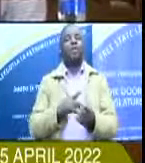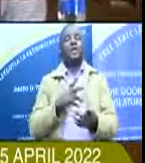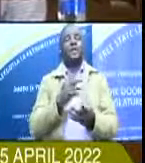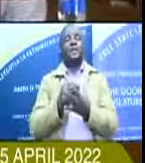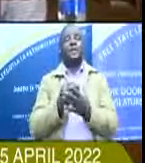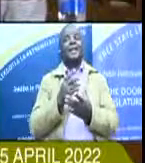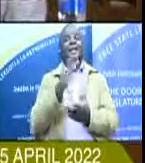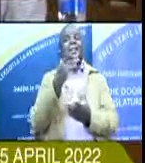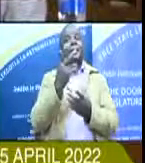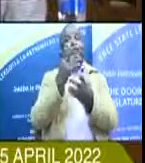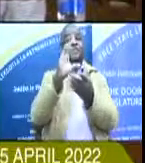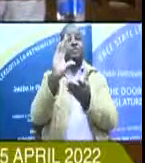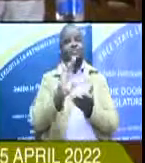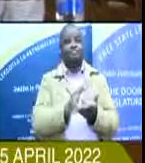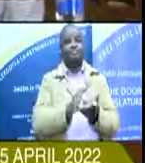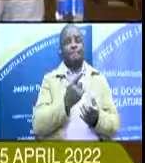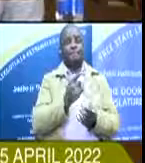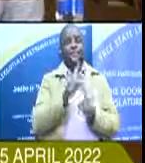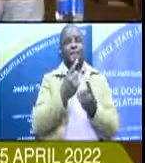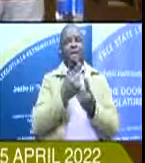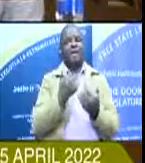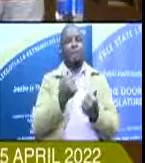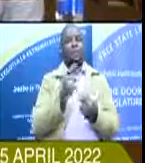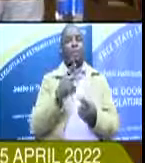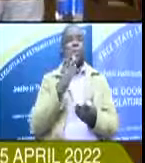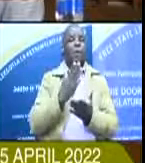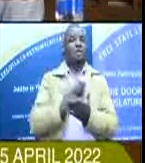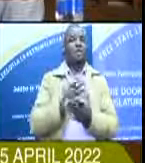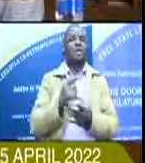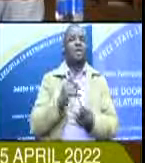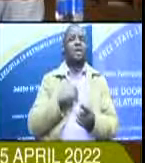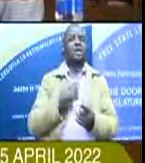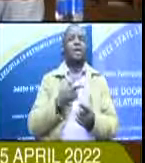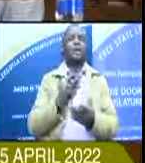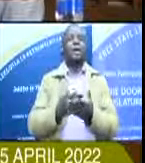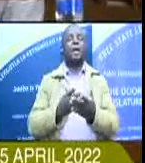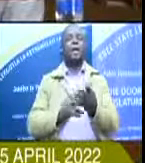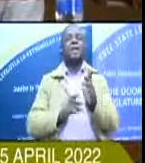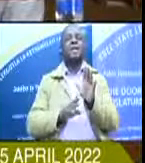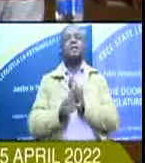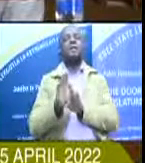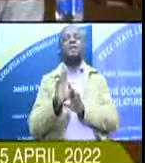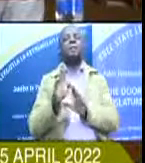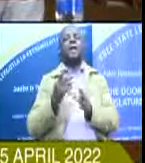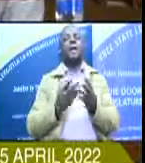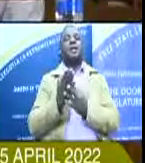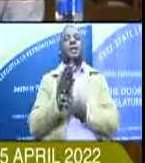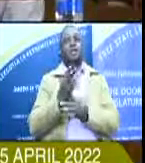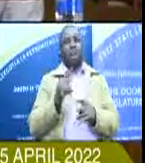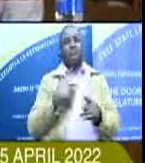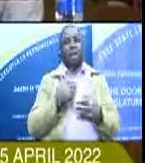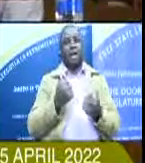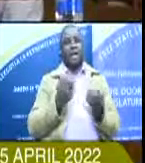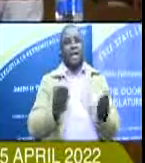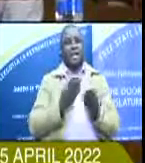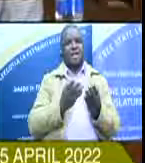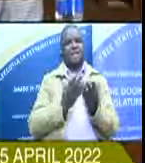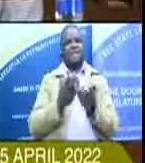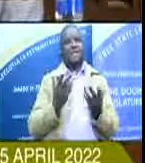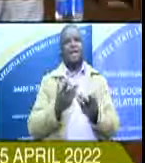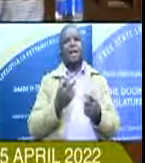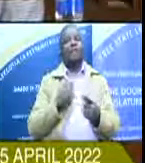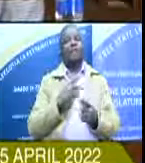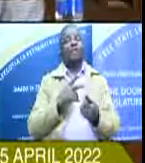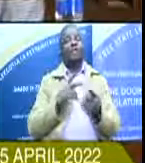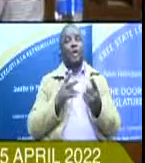funding allocated to the department as we ensure improved access to quality health services in our quest towards universal